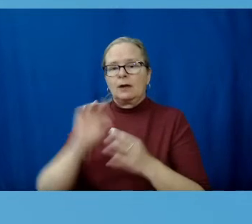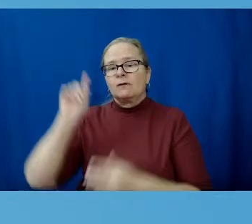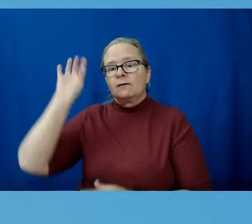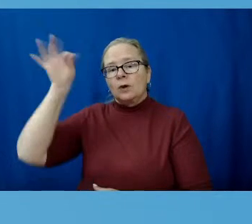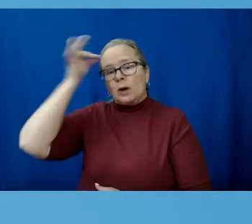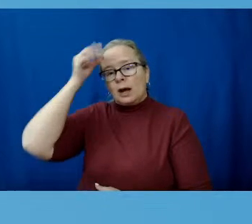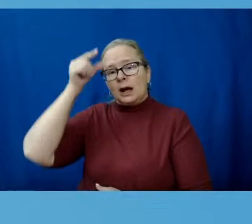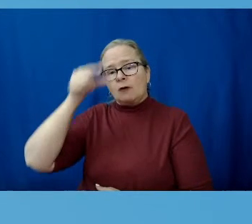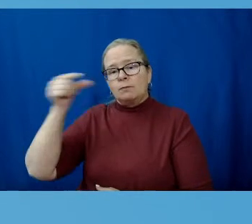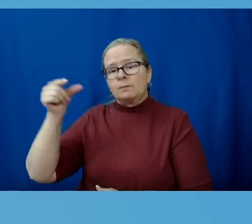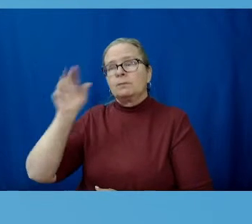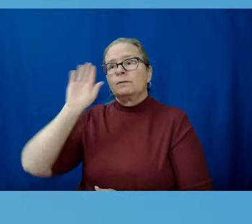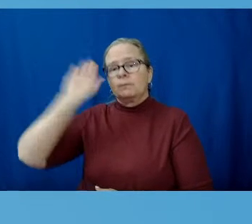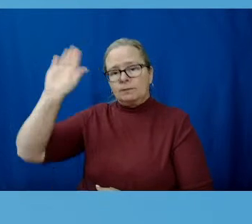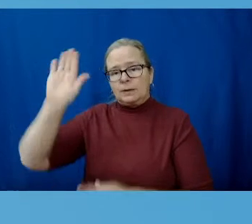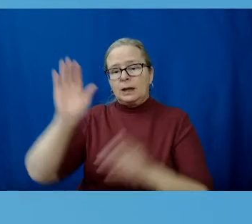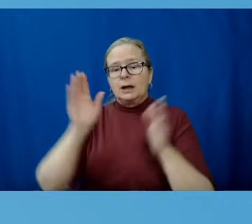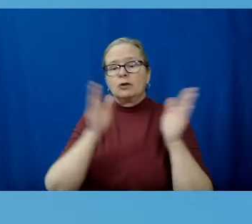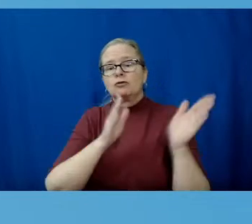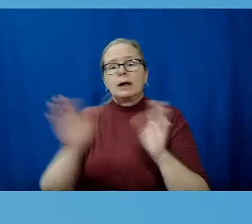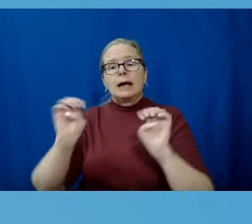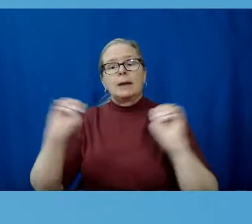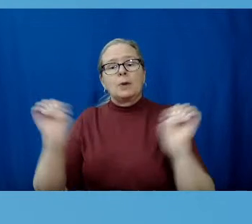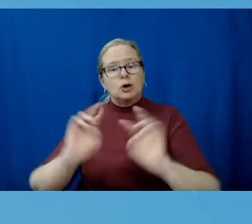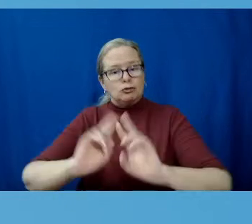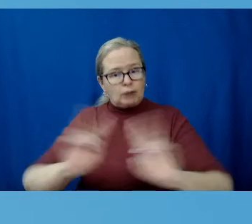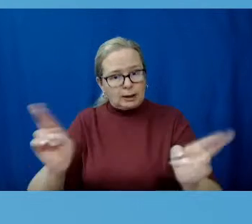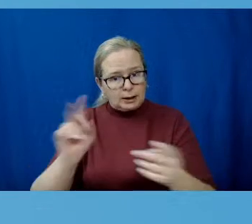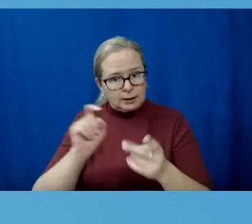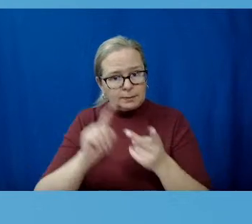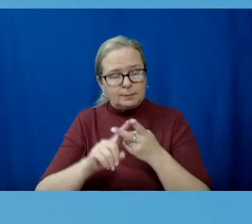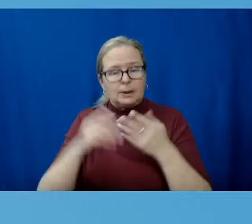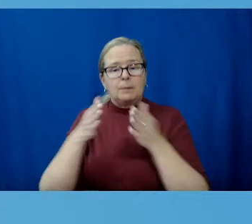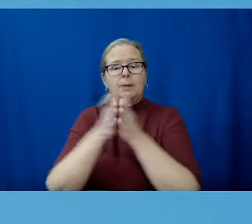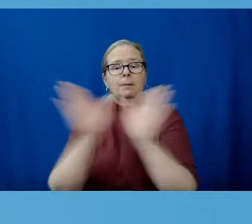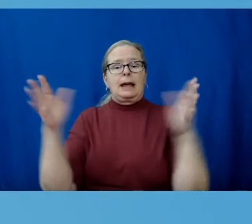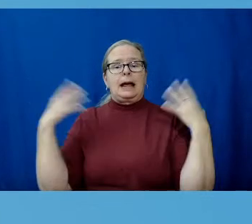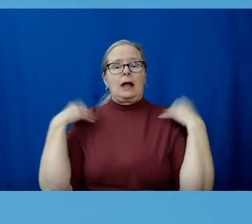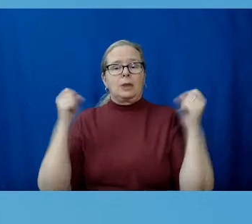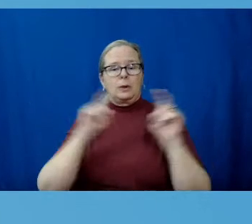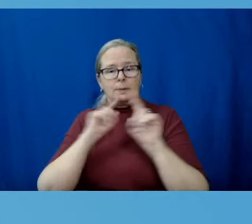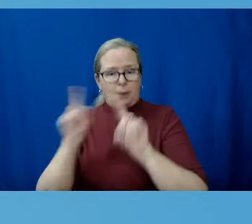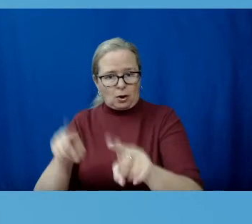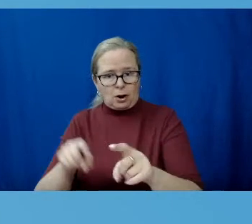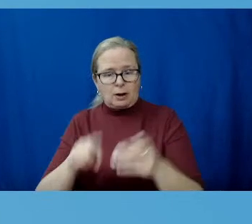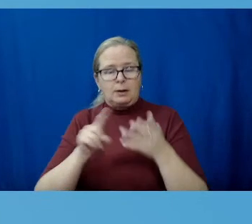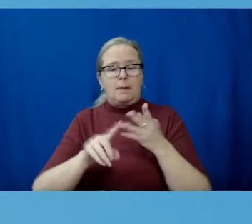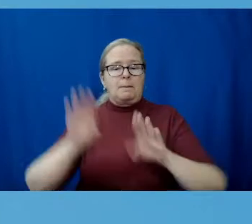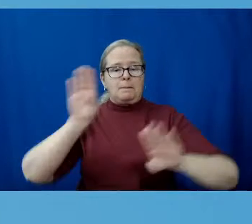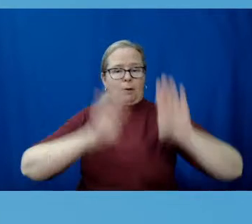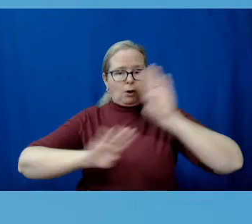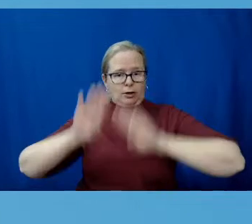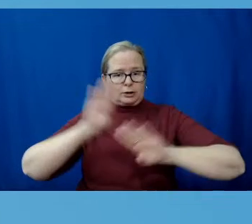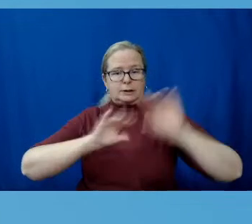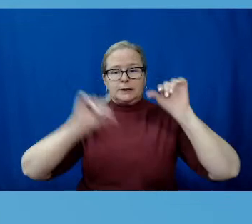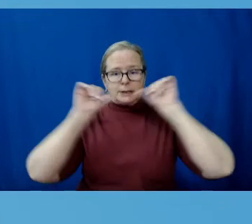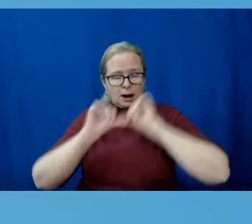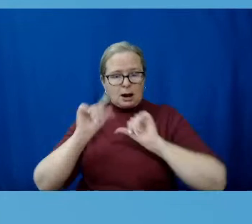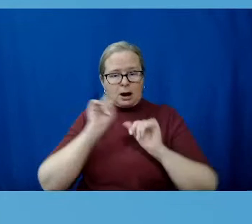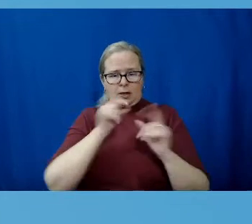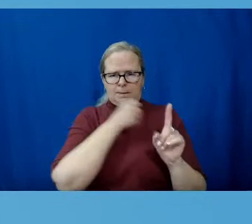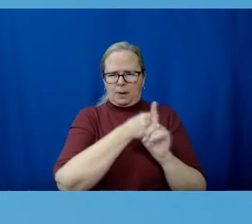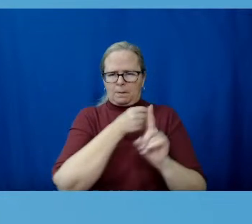in biological events. And one of the roles and responsibilities of provinces